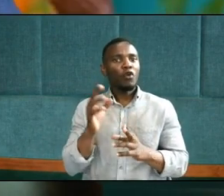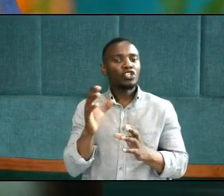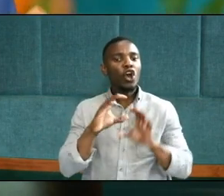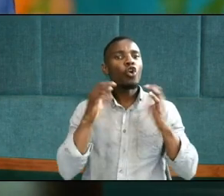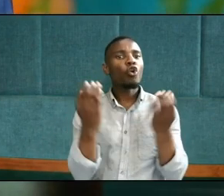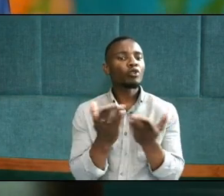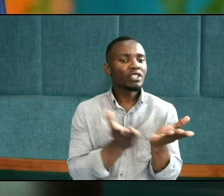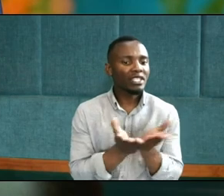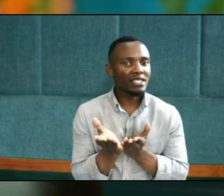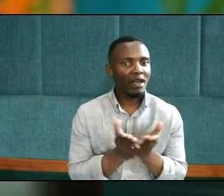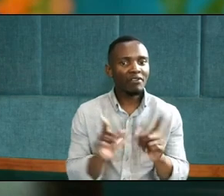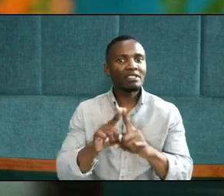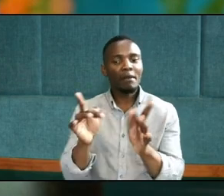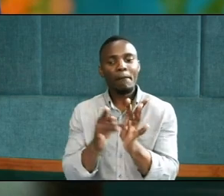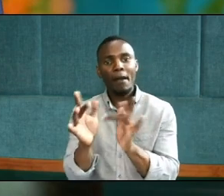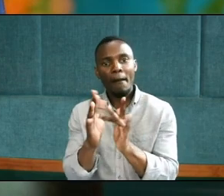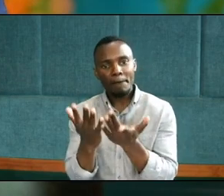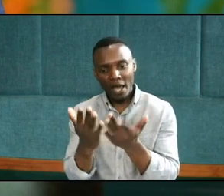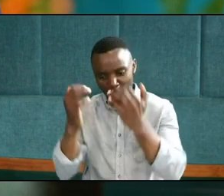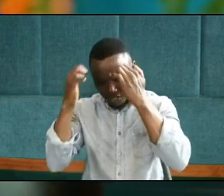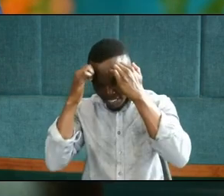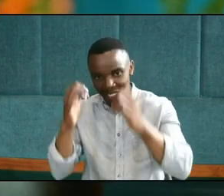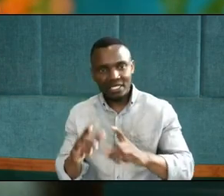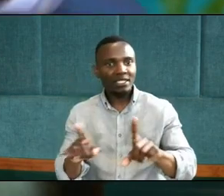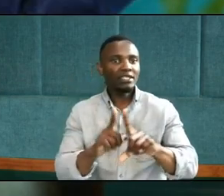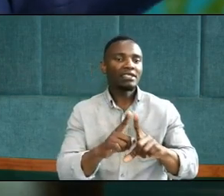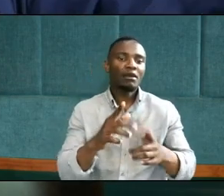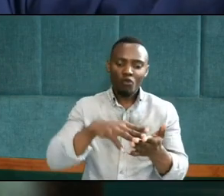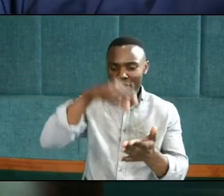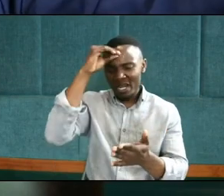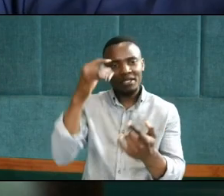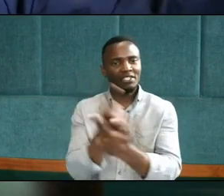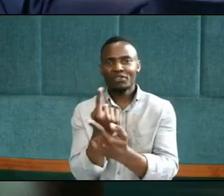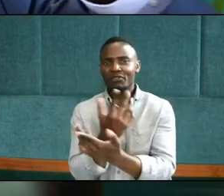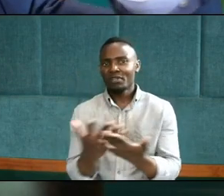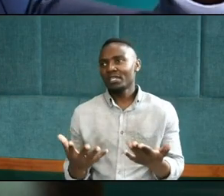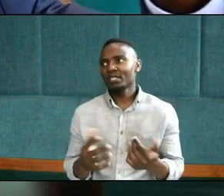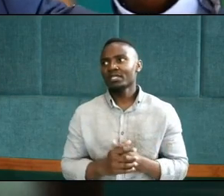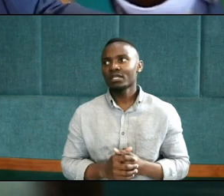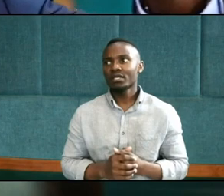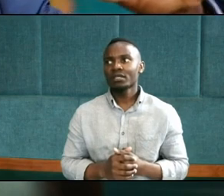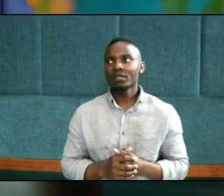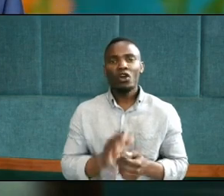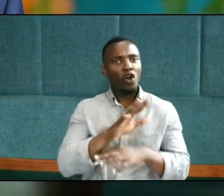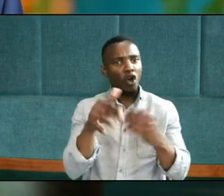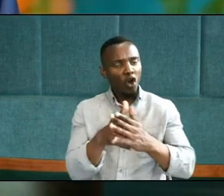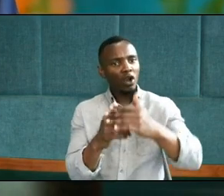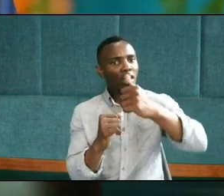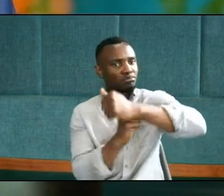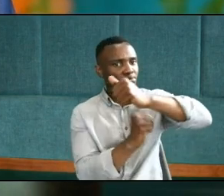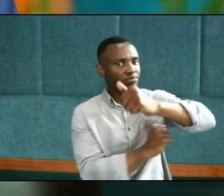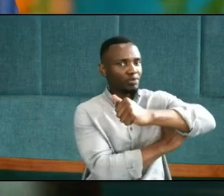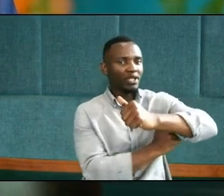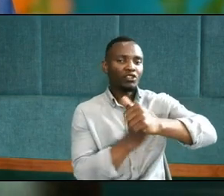also do Bible study. We also learn about taking the gospel out there. So those are the four pillars of the